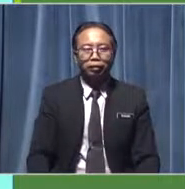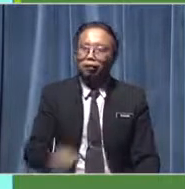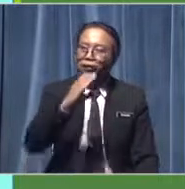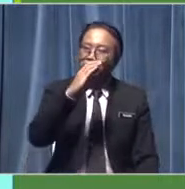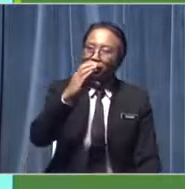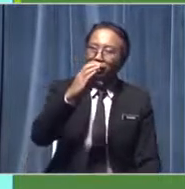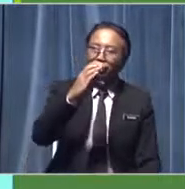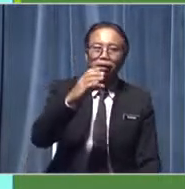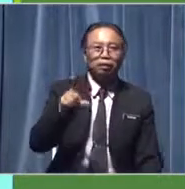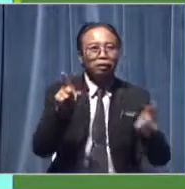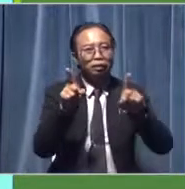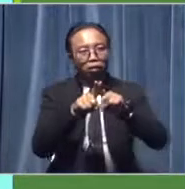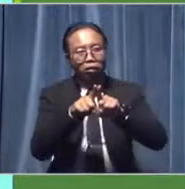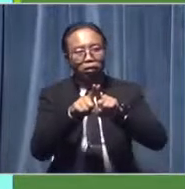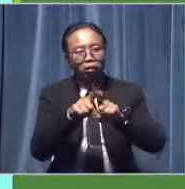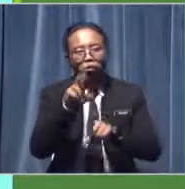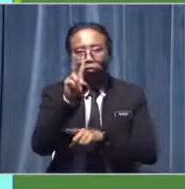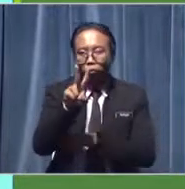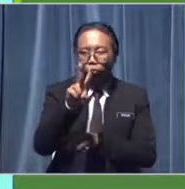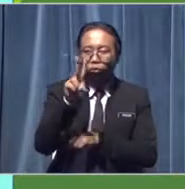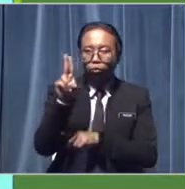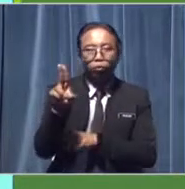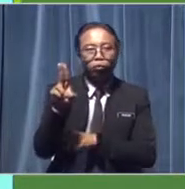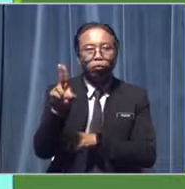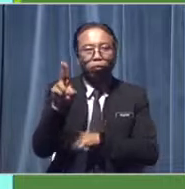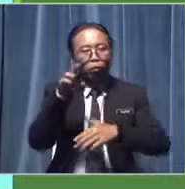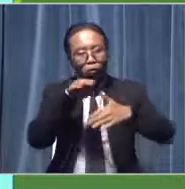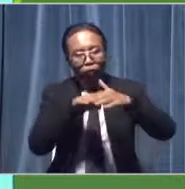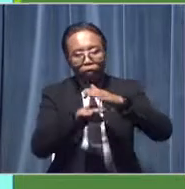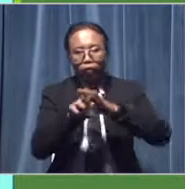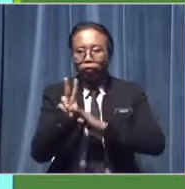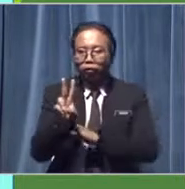C equals 2U over V squared.